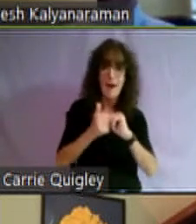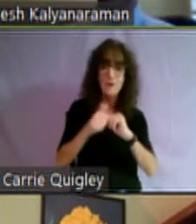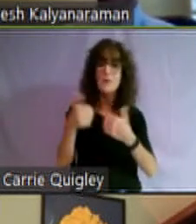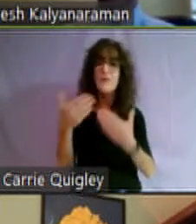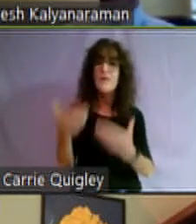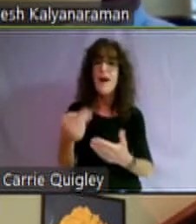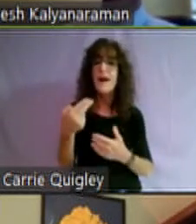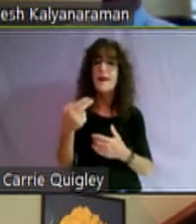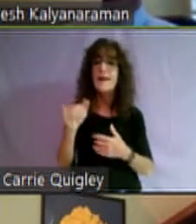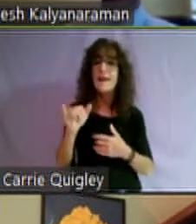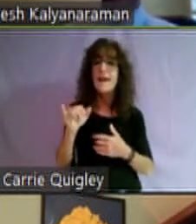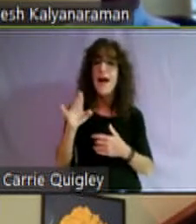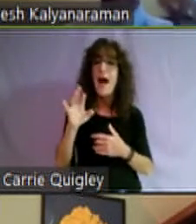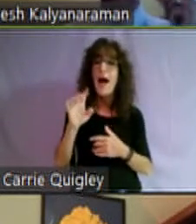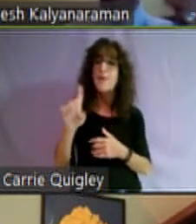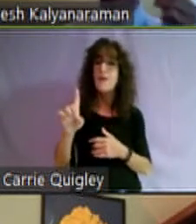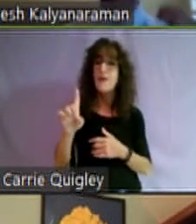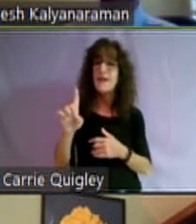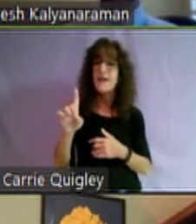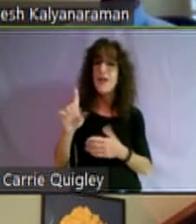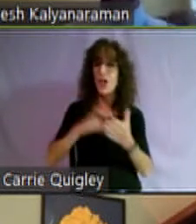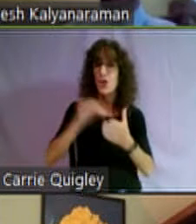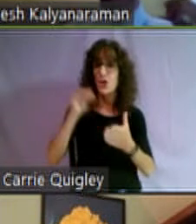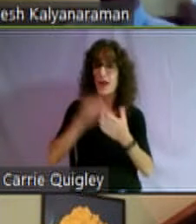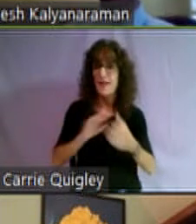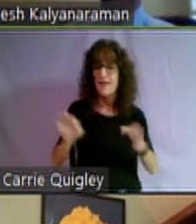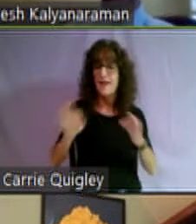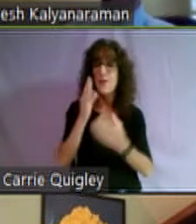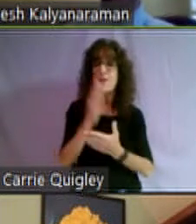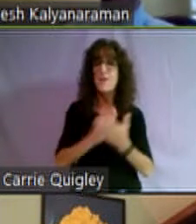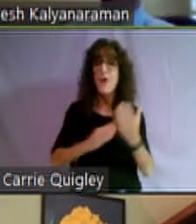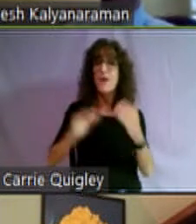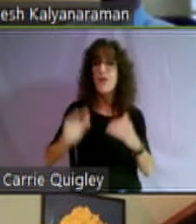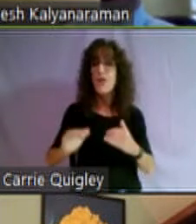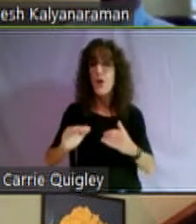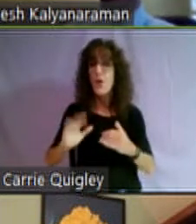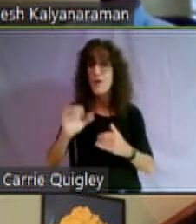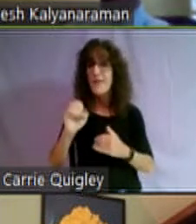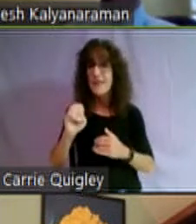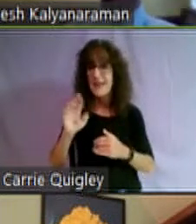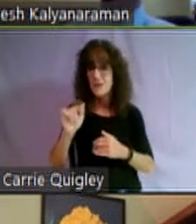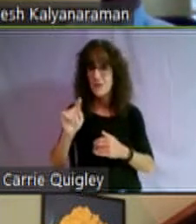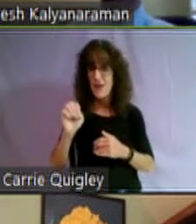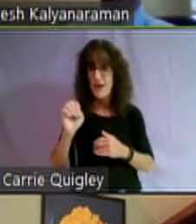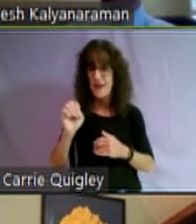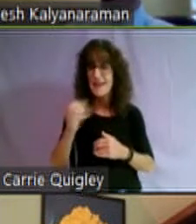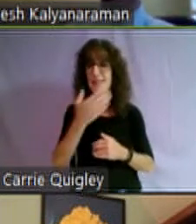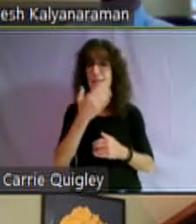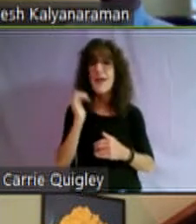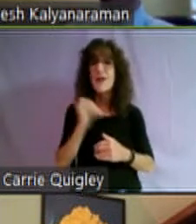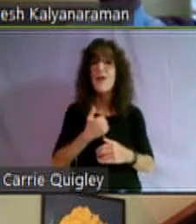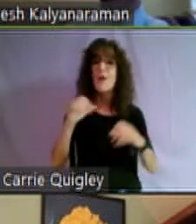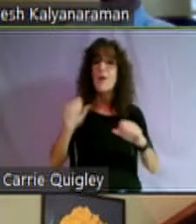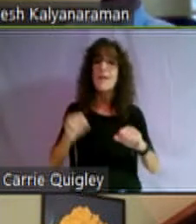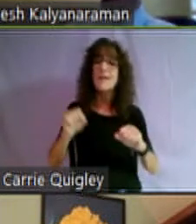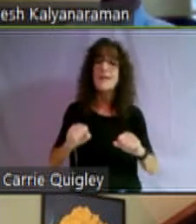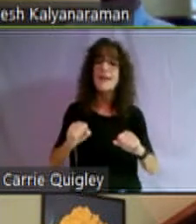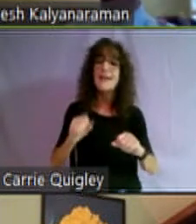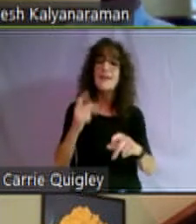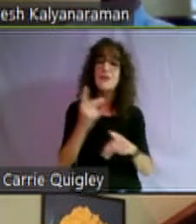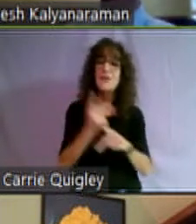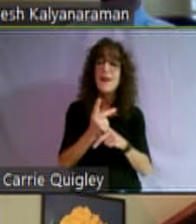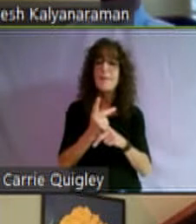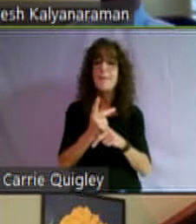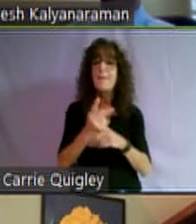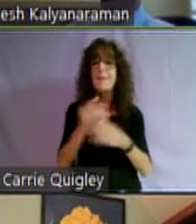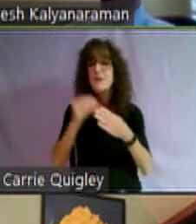hybrid in-person learning. And I think the key part here is that the lower the case rate, the better our ability to keep students and staff safer and